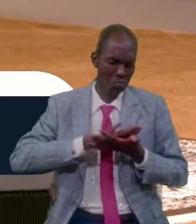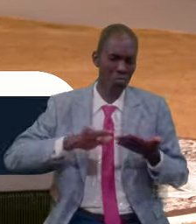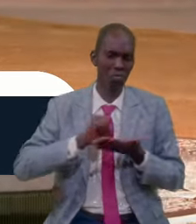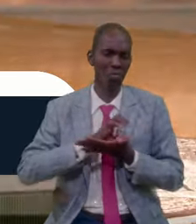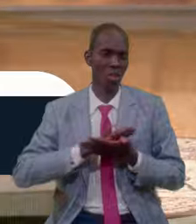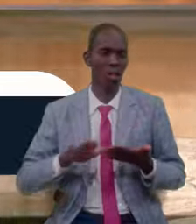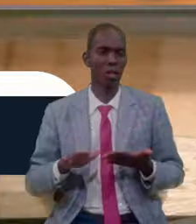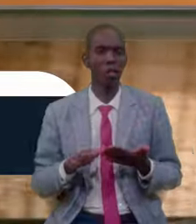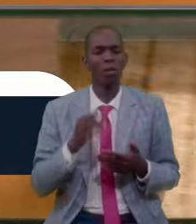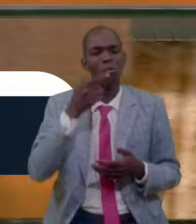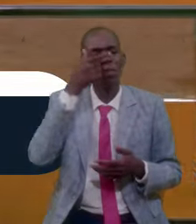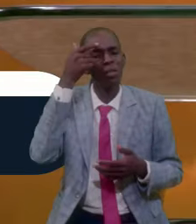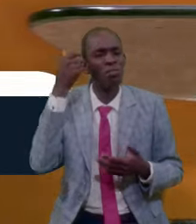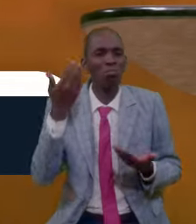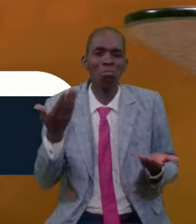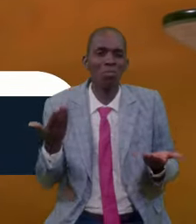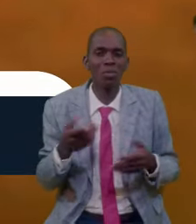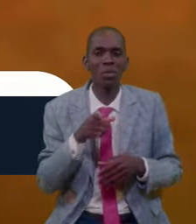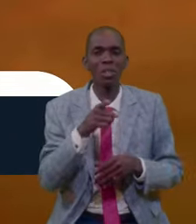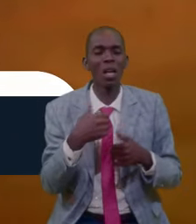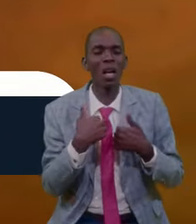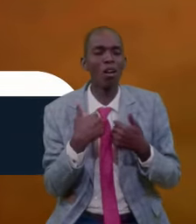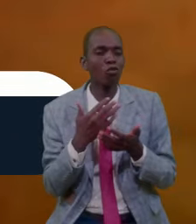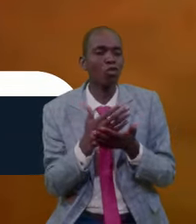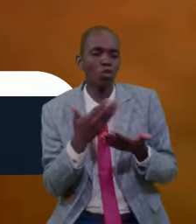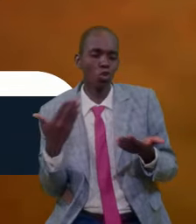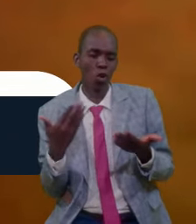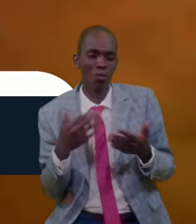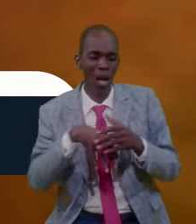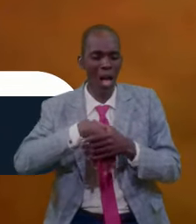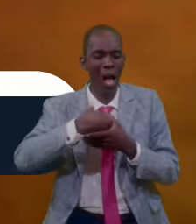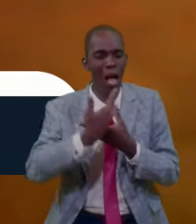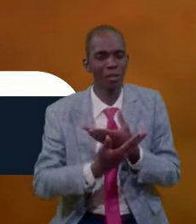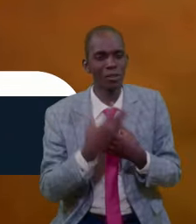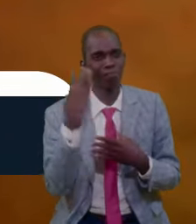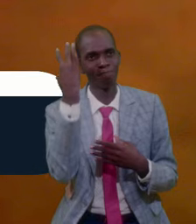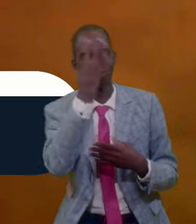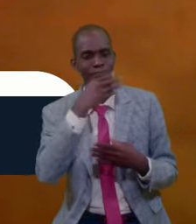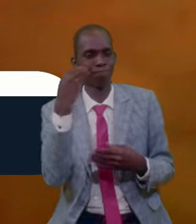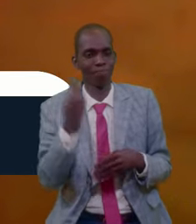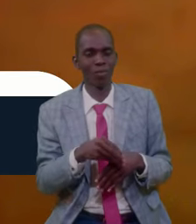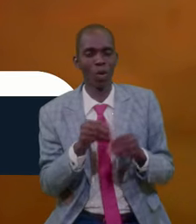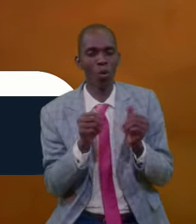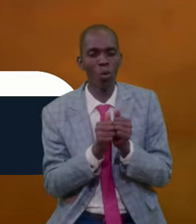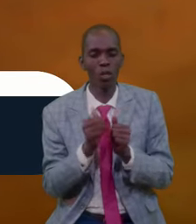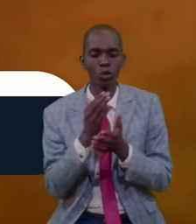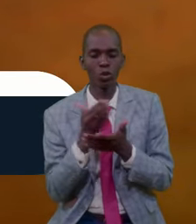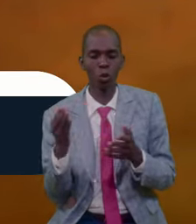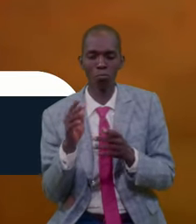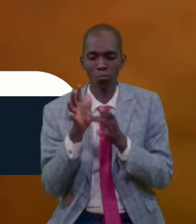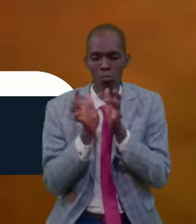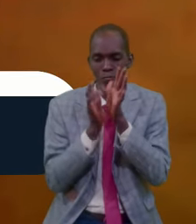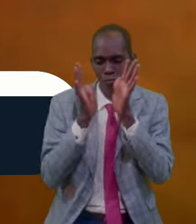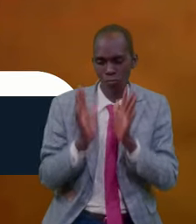they have some external resemblance to the people, to the saints of God who are